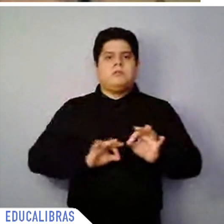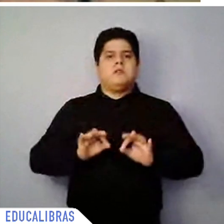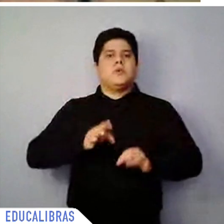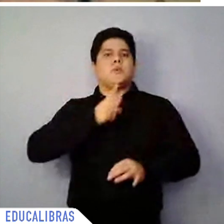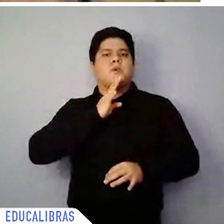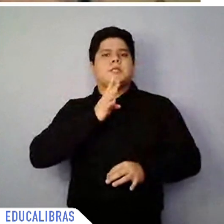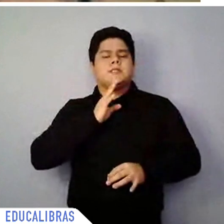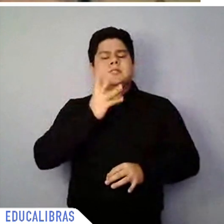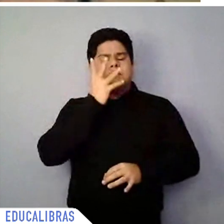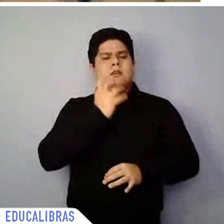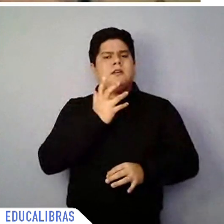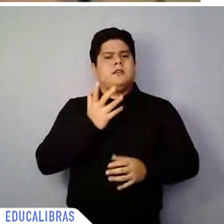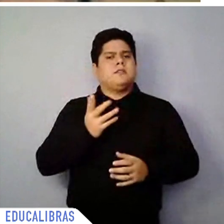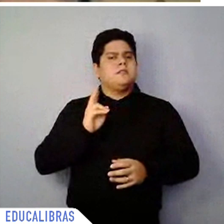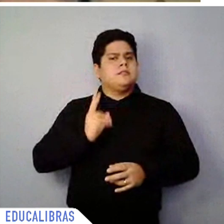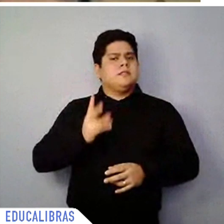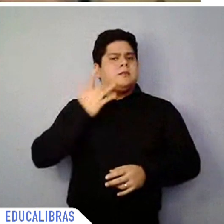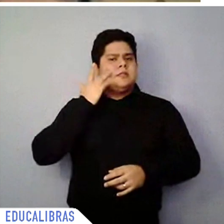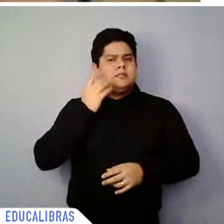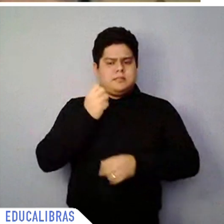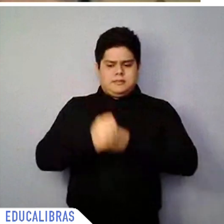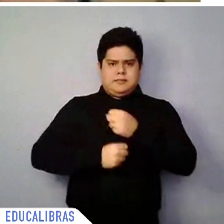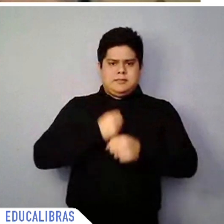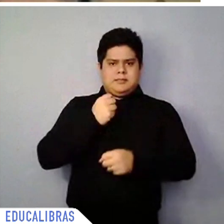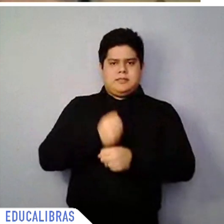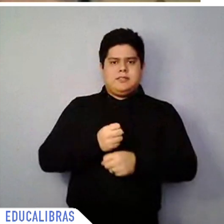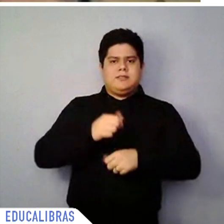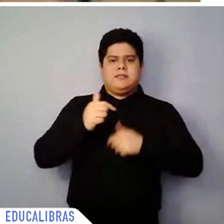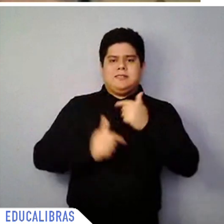stake, and this is the correct moment.